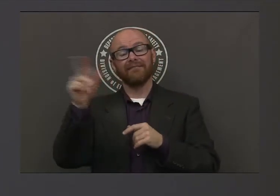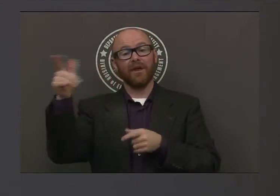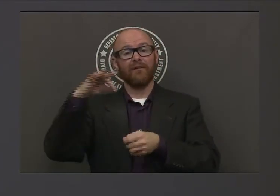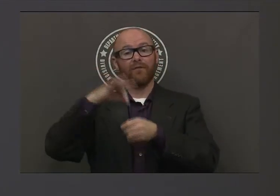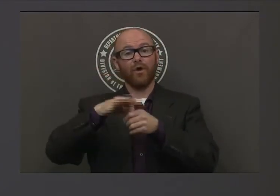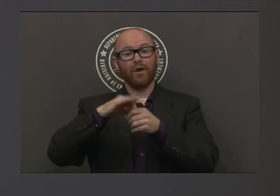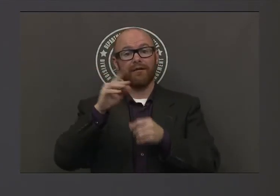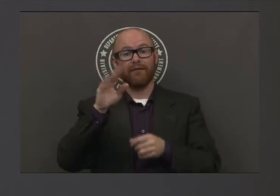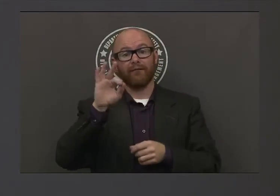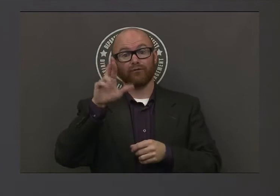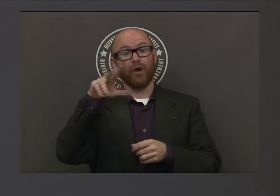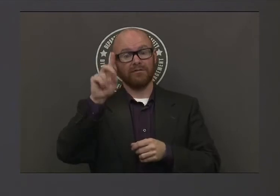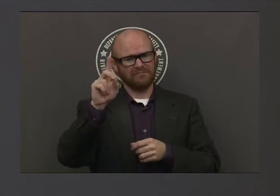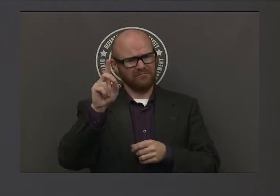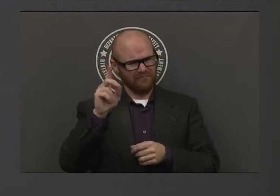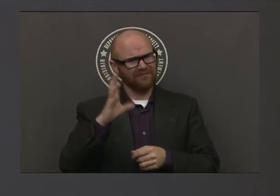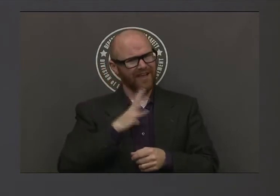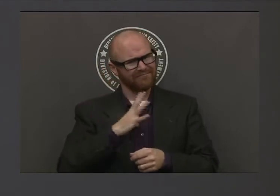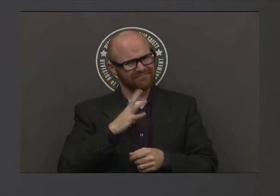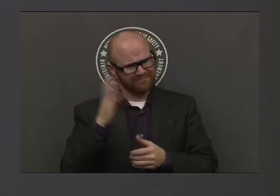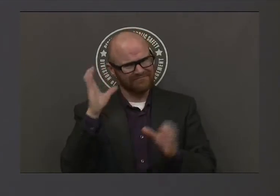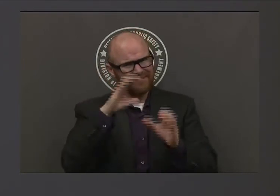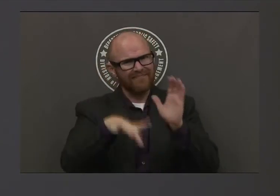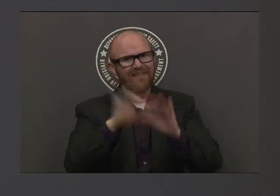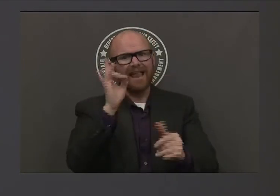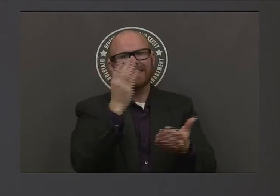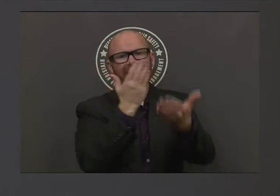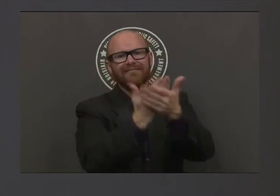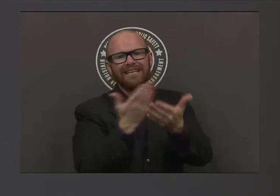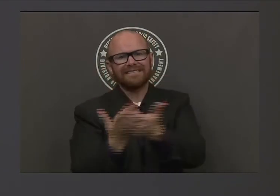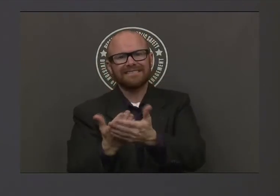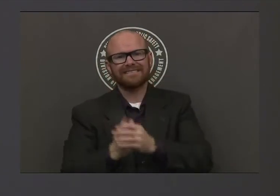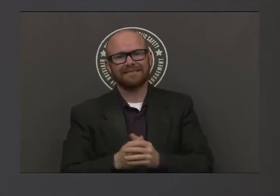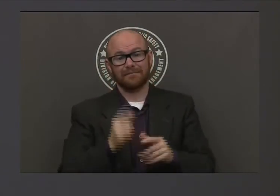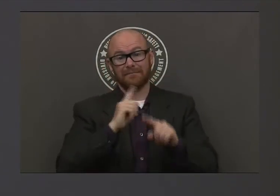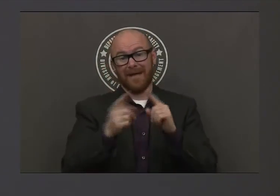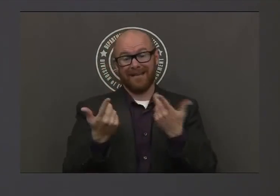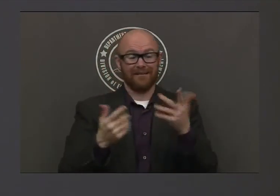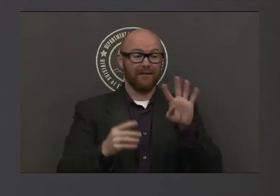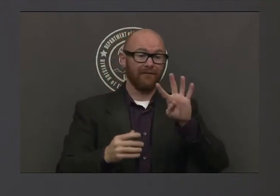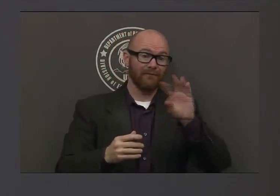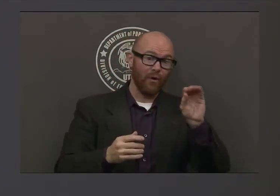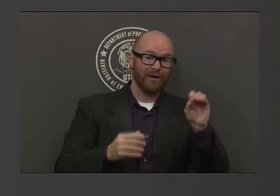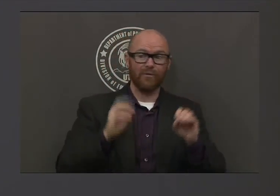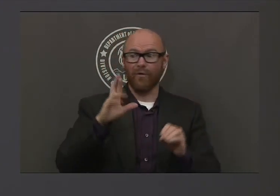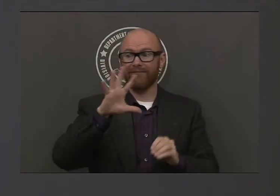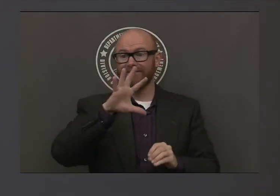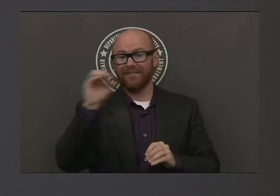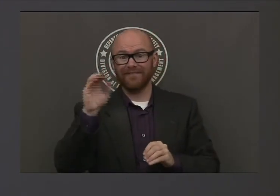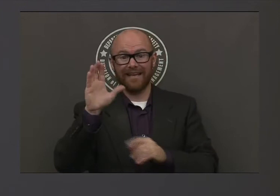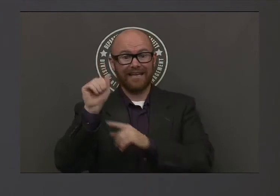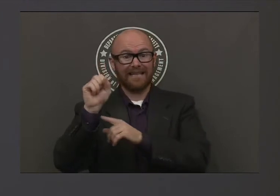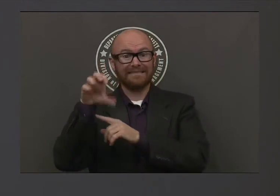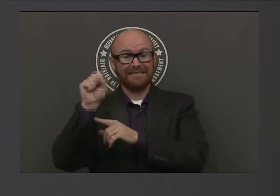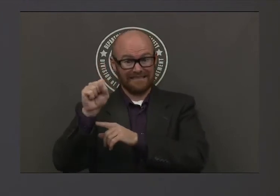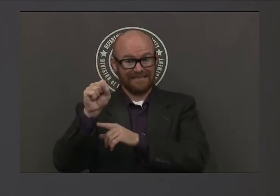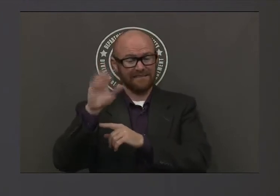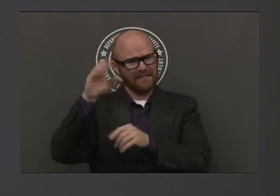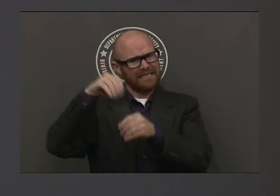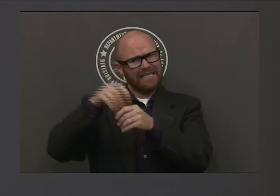yes, let's get that evidence out there. But in the 40 or 50 cases that have been there in front of judges,